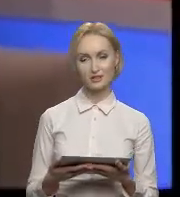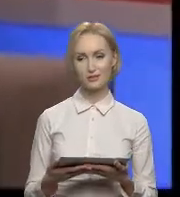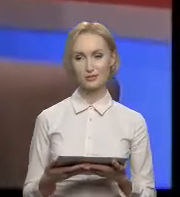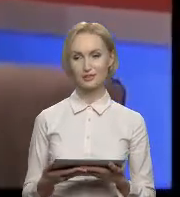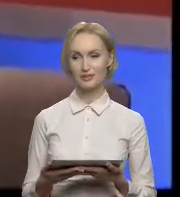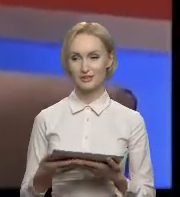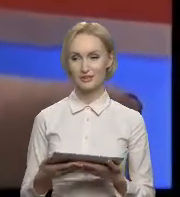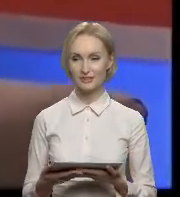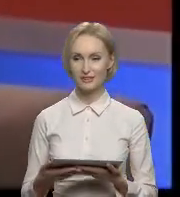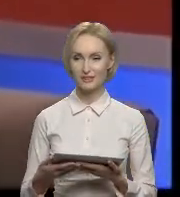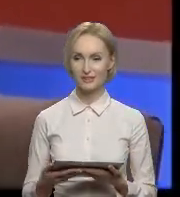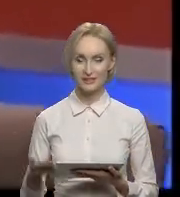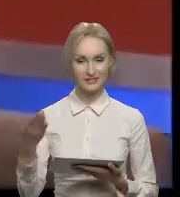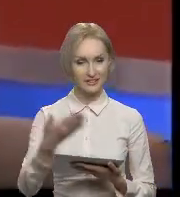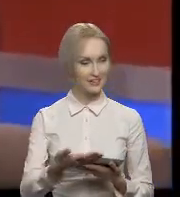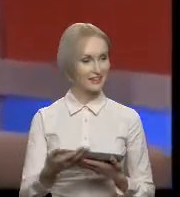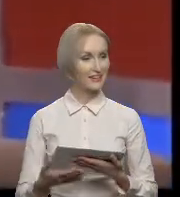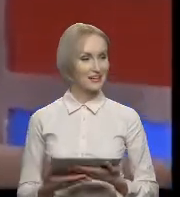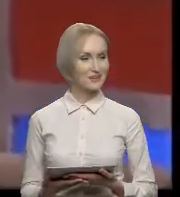We have three men here who